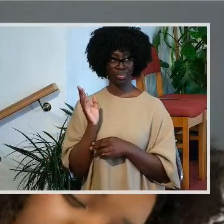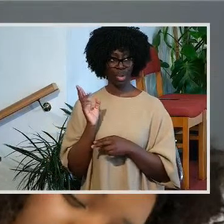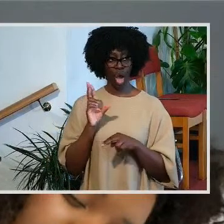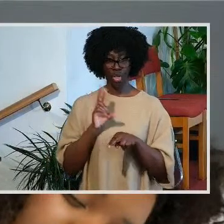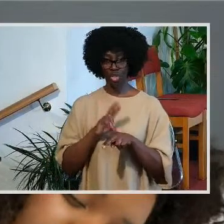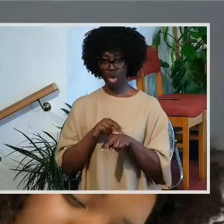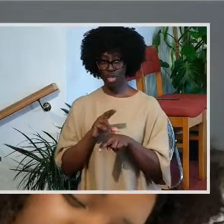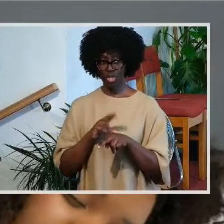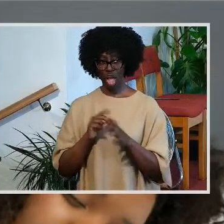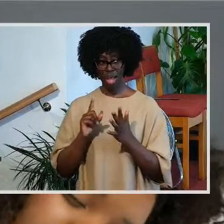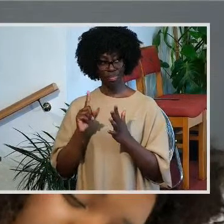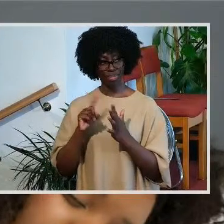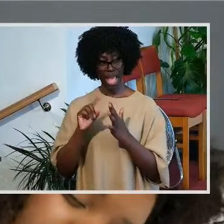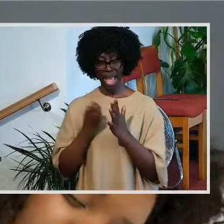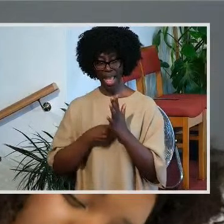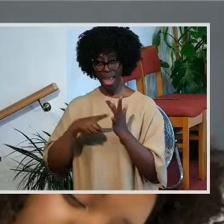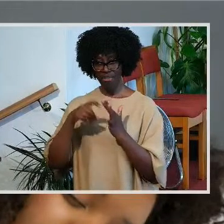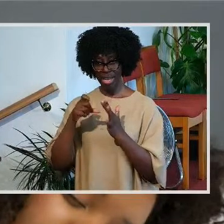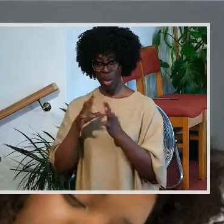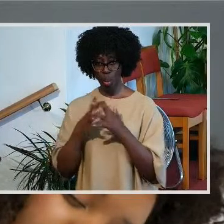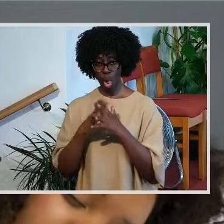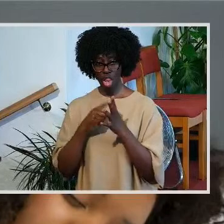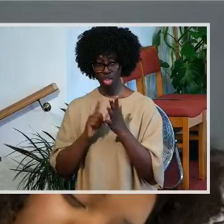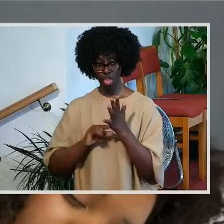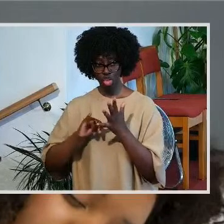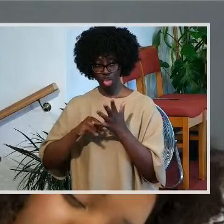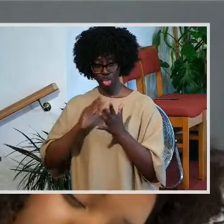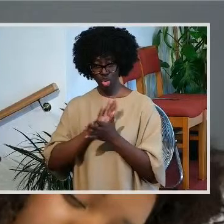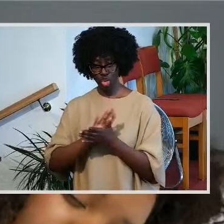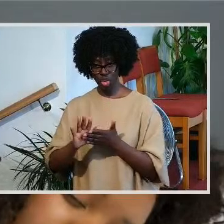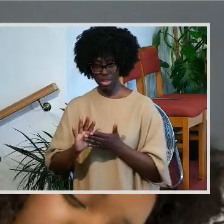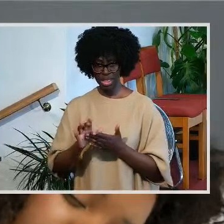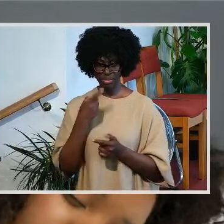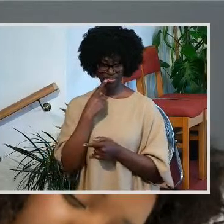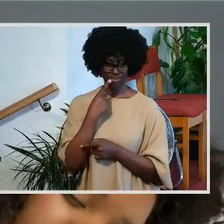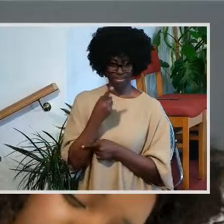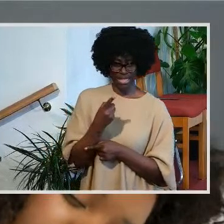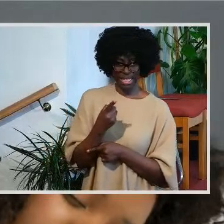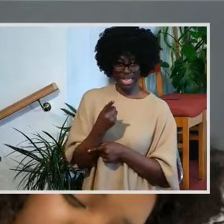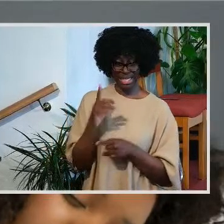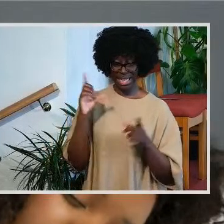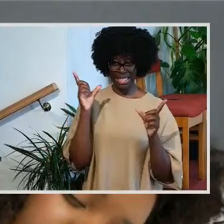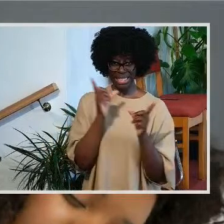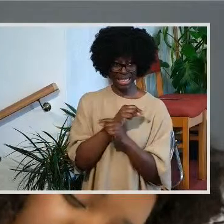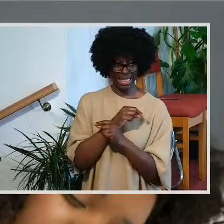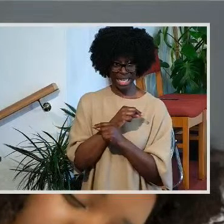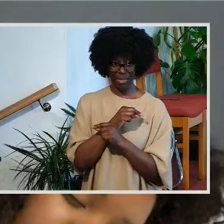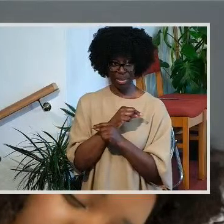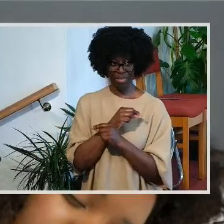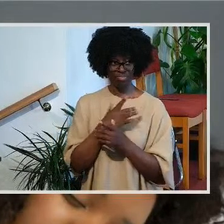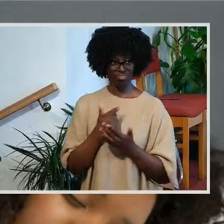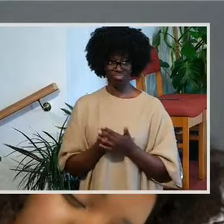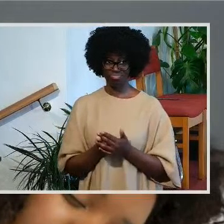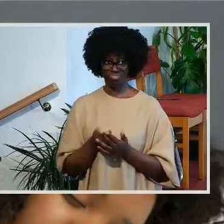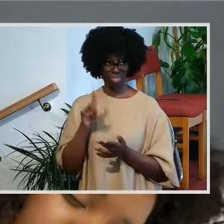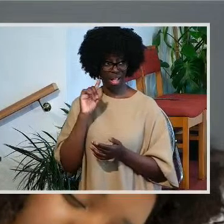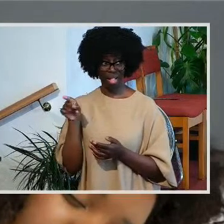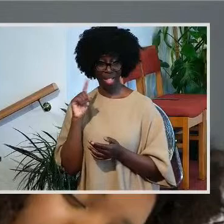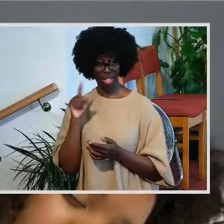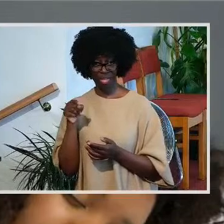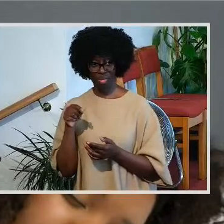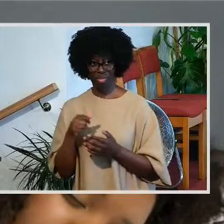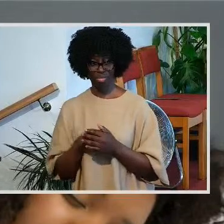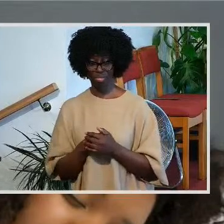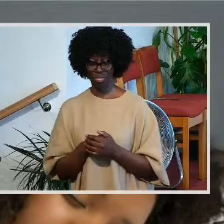he's an Adventist doctor in California. And he was saying sleep is one of those things that's really underrated. And that if